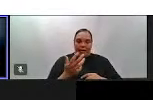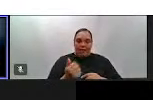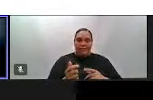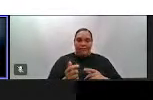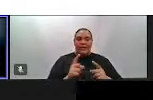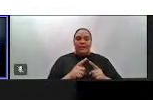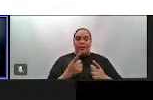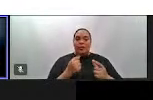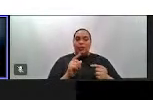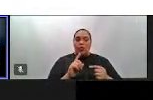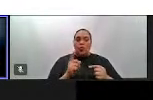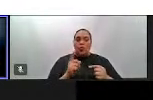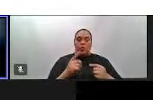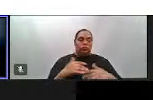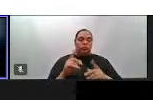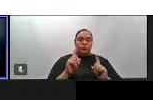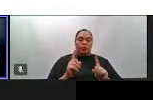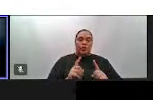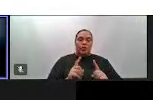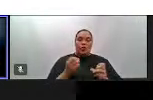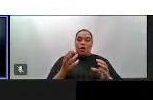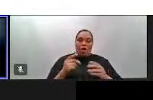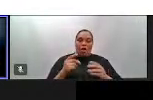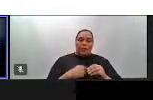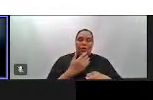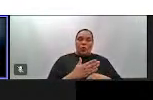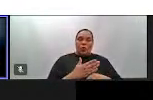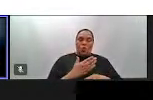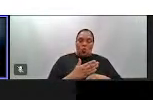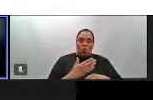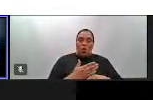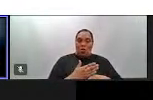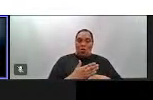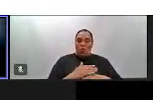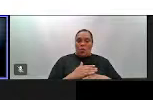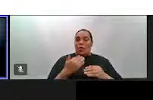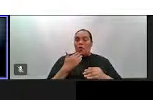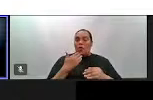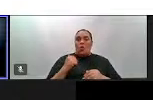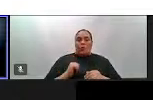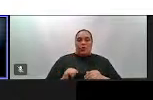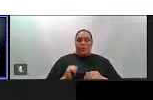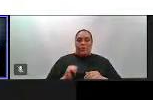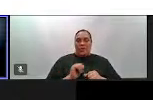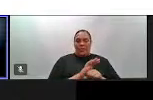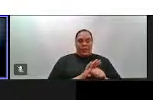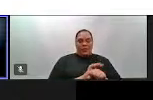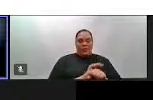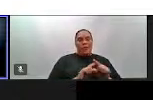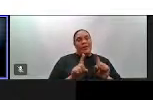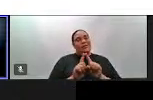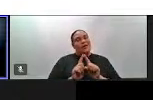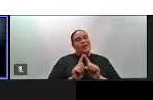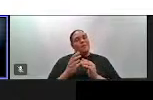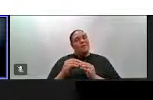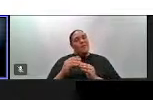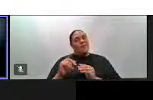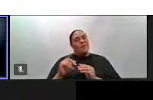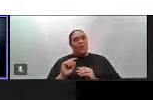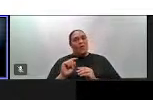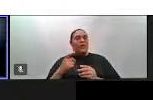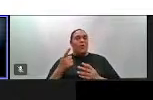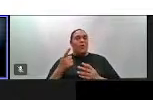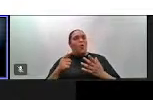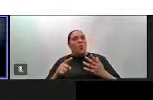He's specialized a lot in terms of working with municipal background, but also as a member of audit